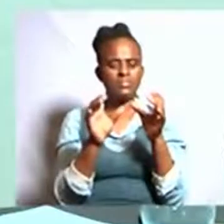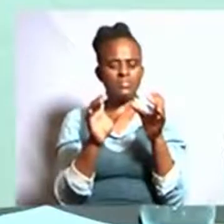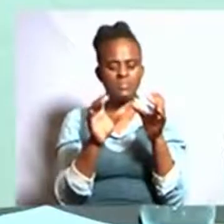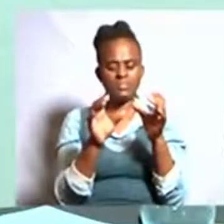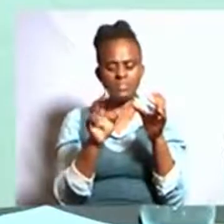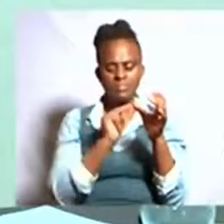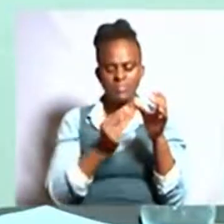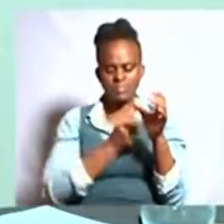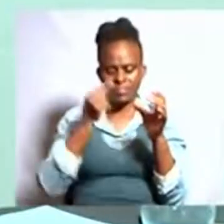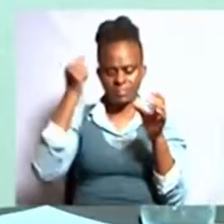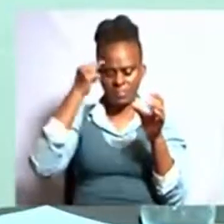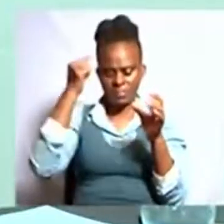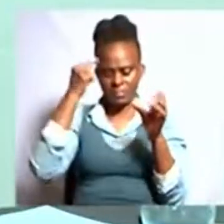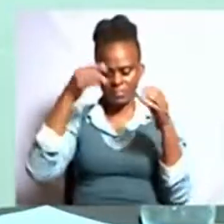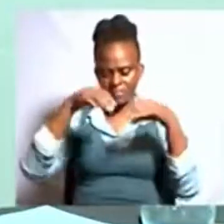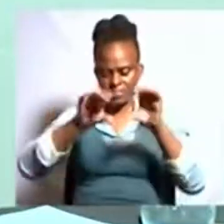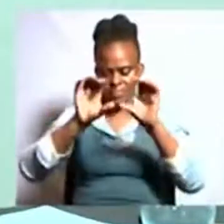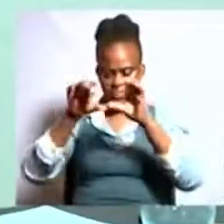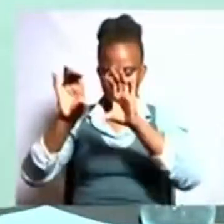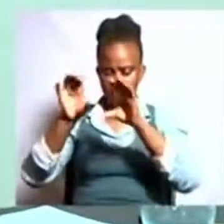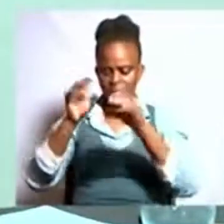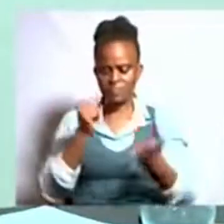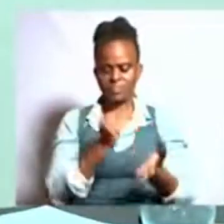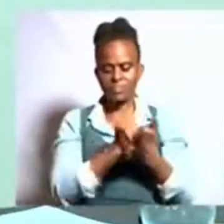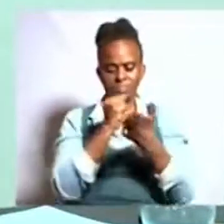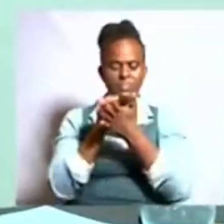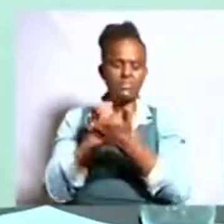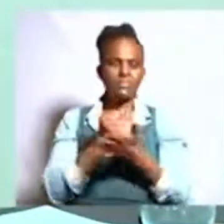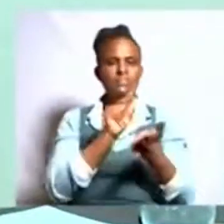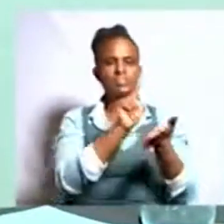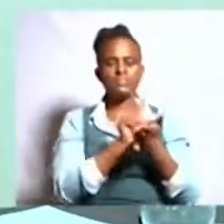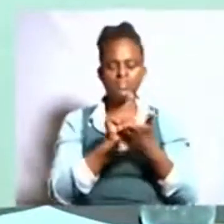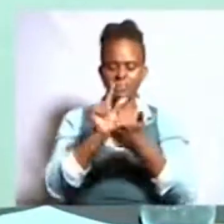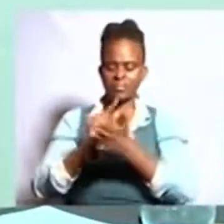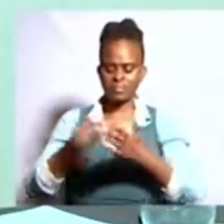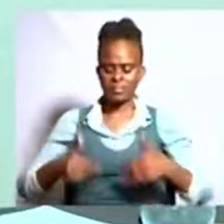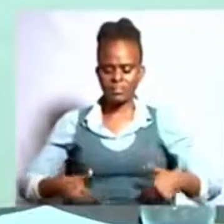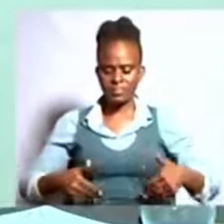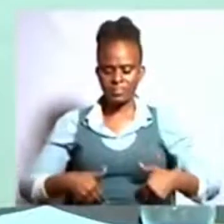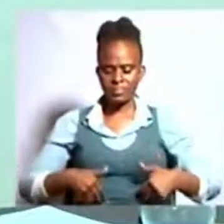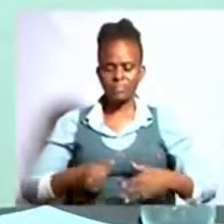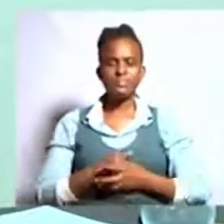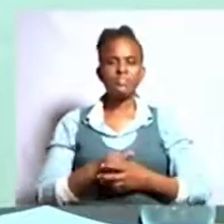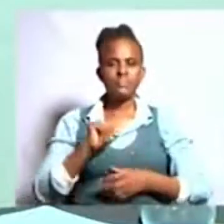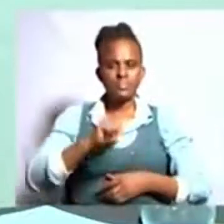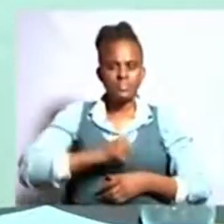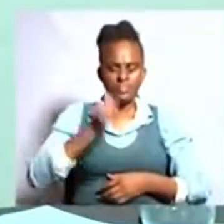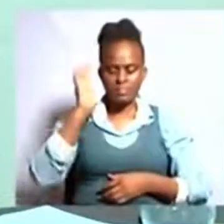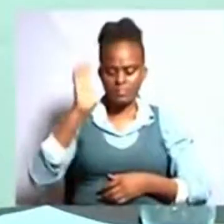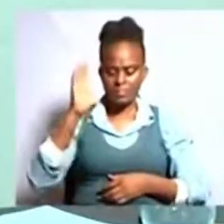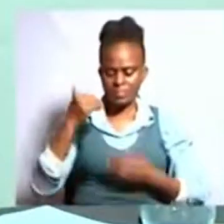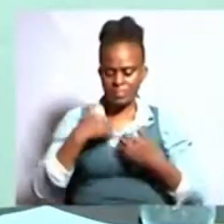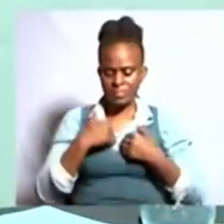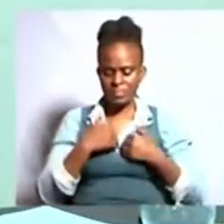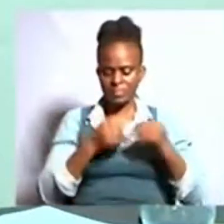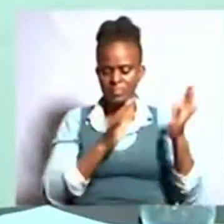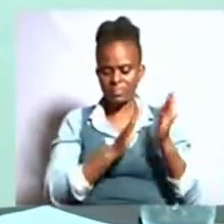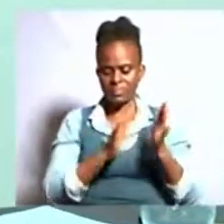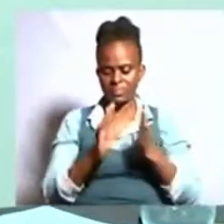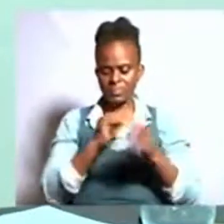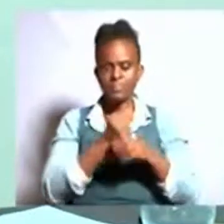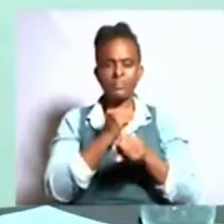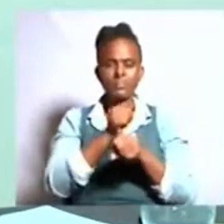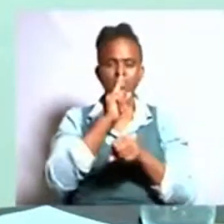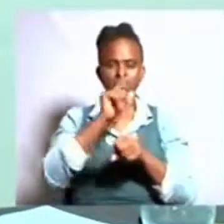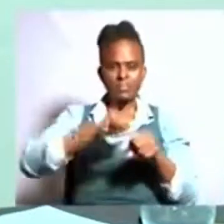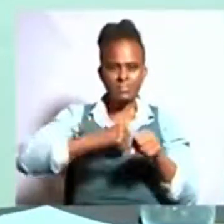as government continues facilitating these loans to the youths, we shall take the appropriate measures to ensure